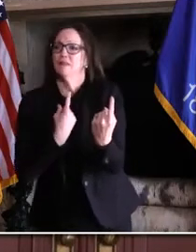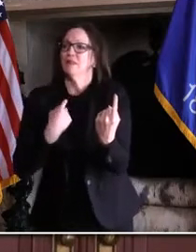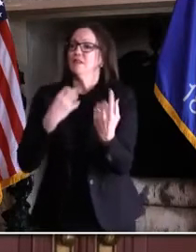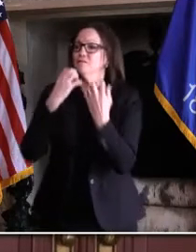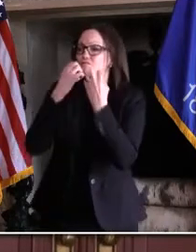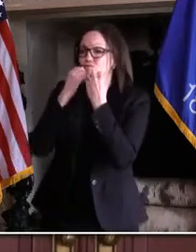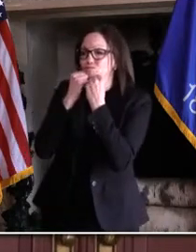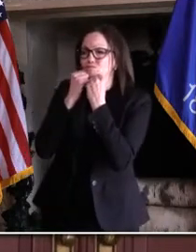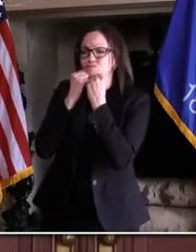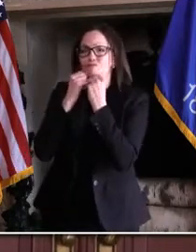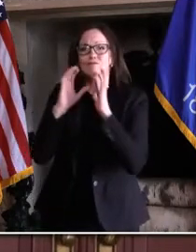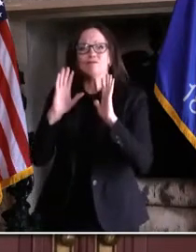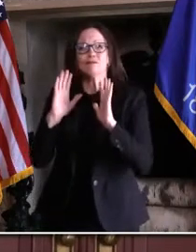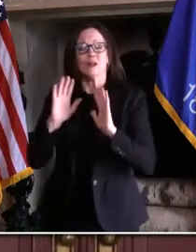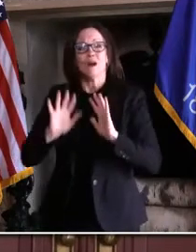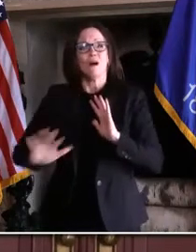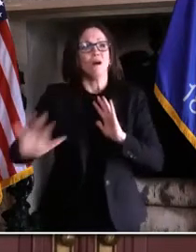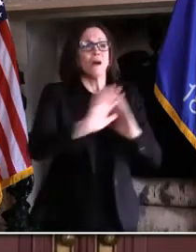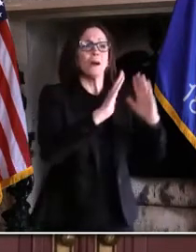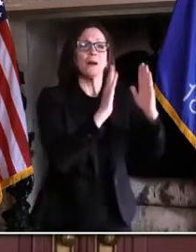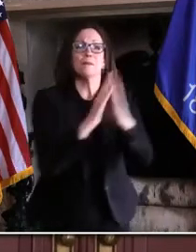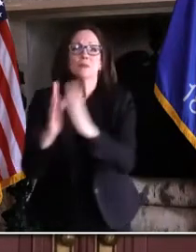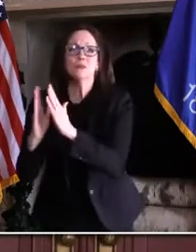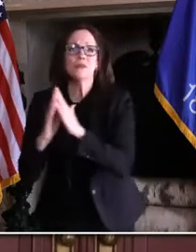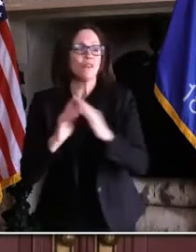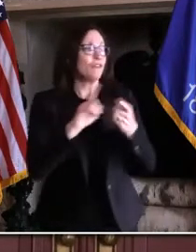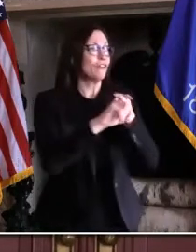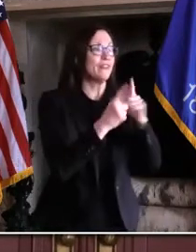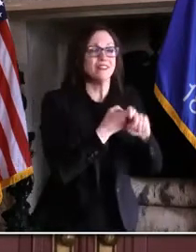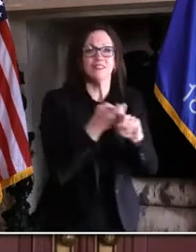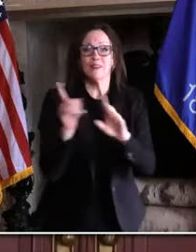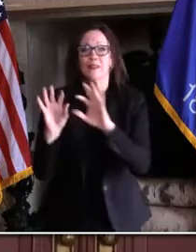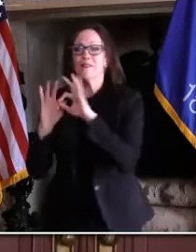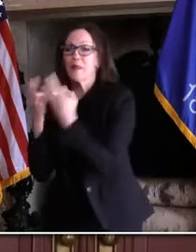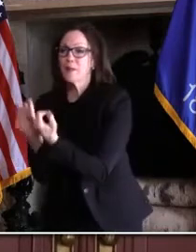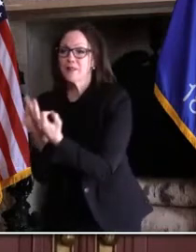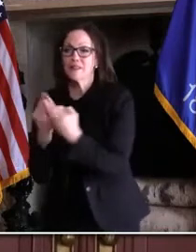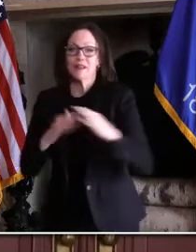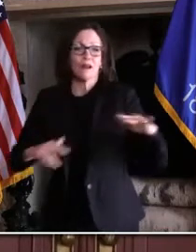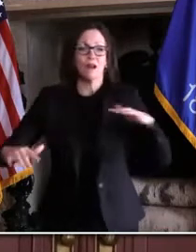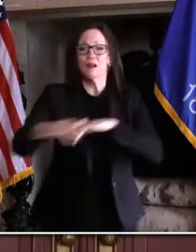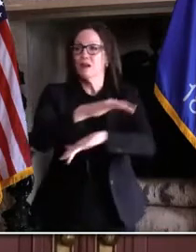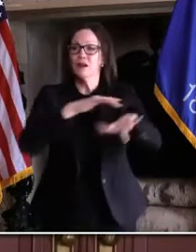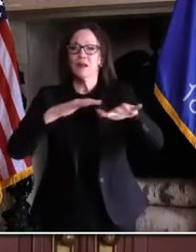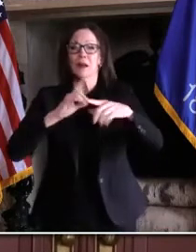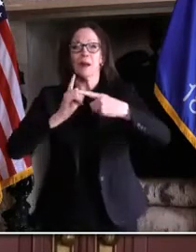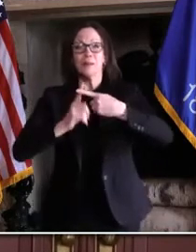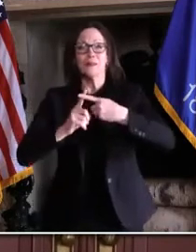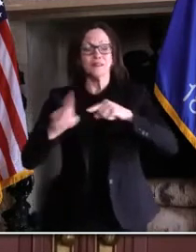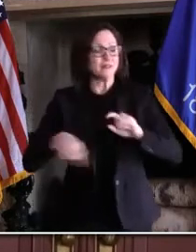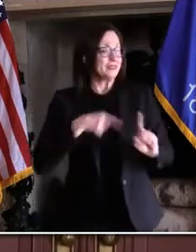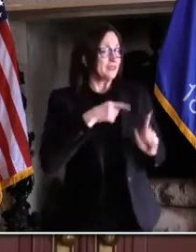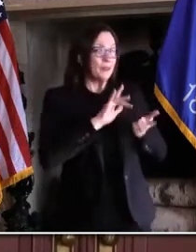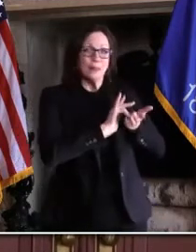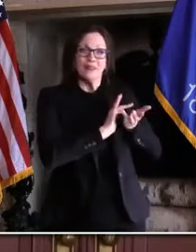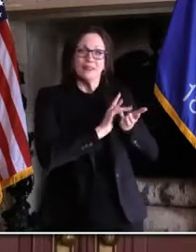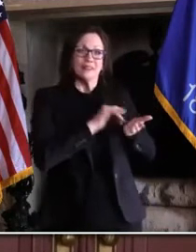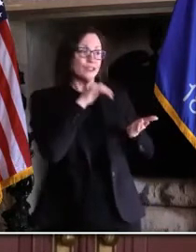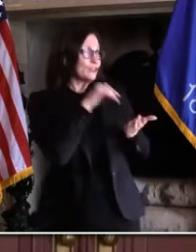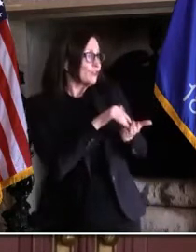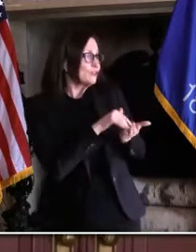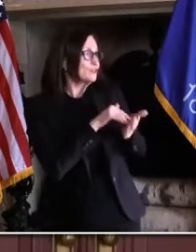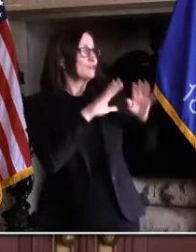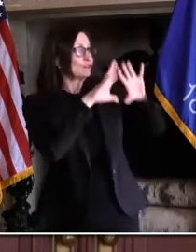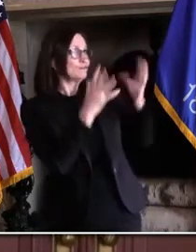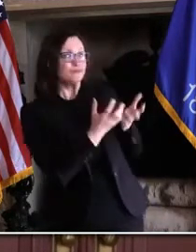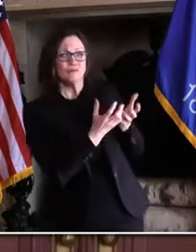family, and frankly, most importantly, our healthcare workers and communities safe. We need folks to take the